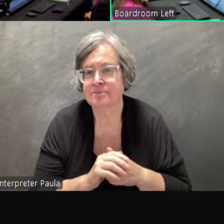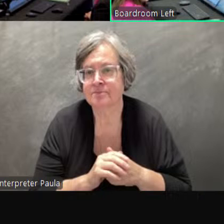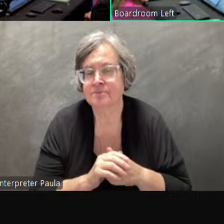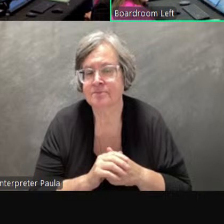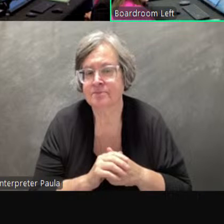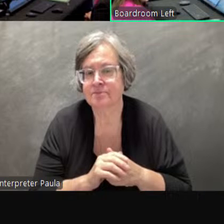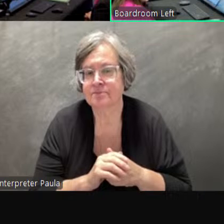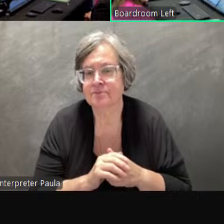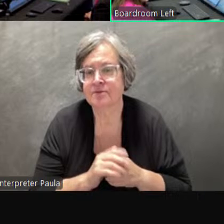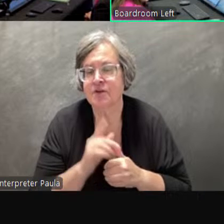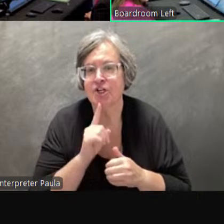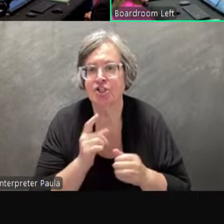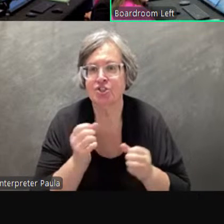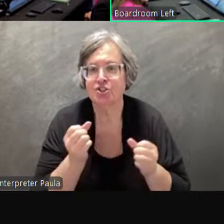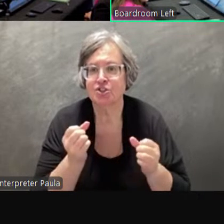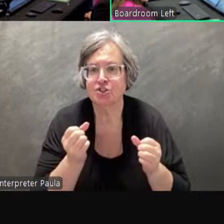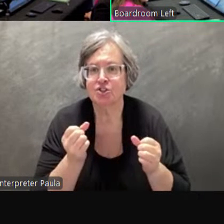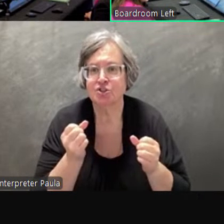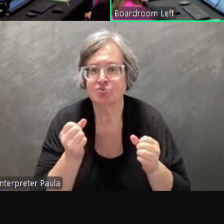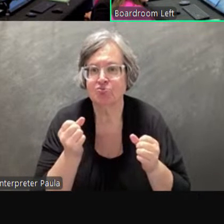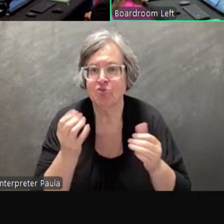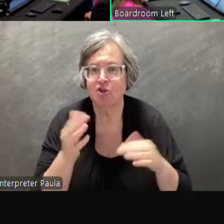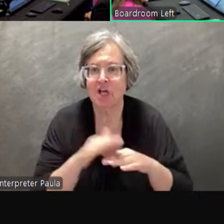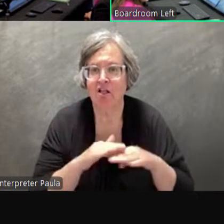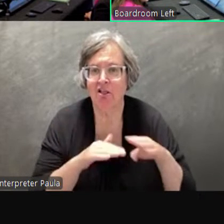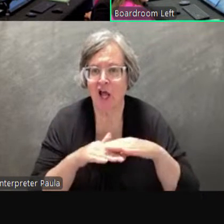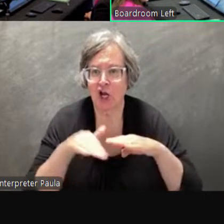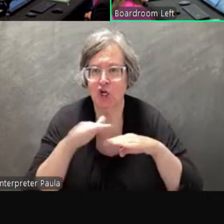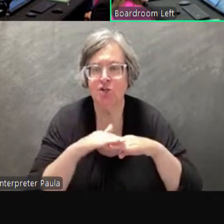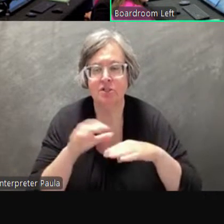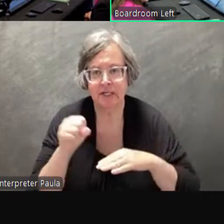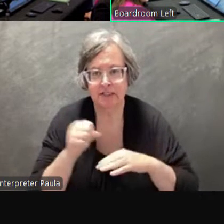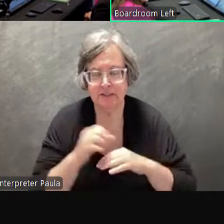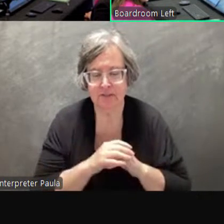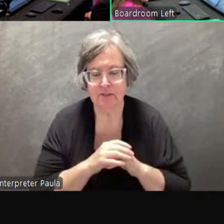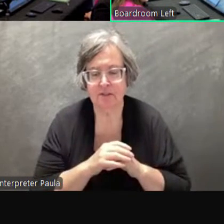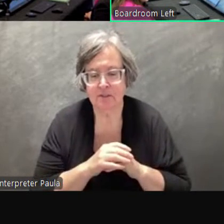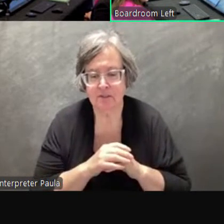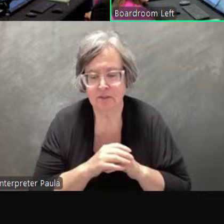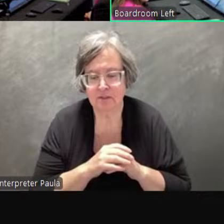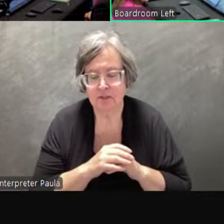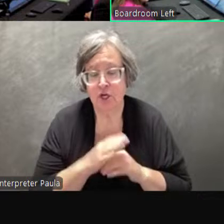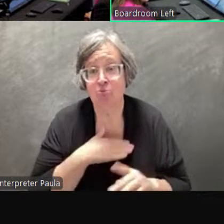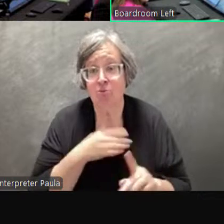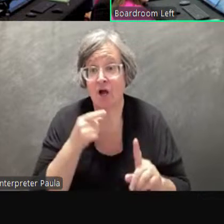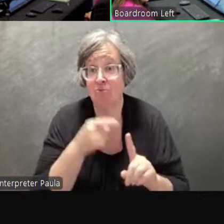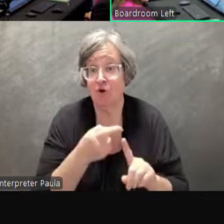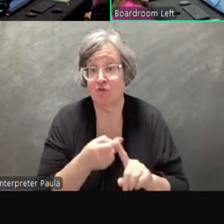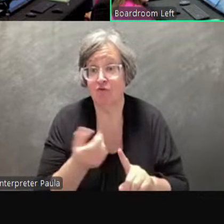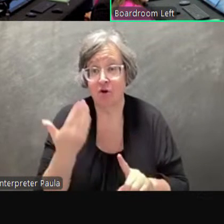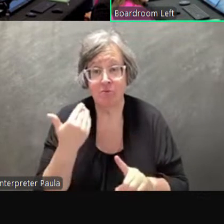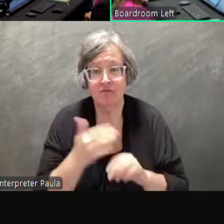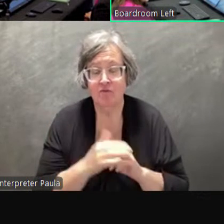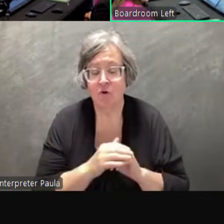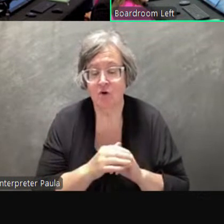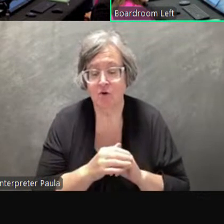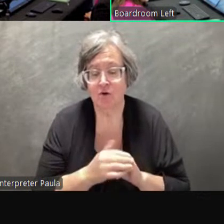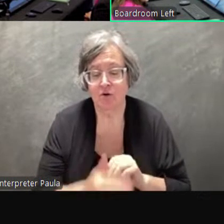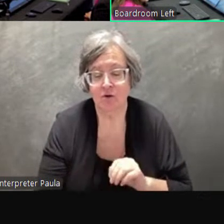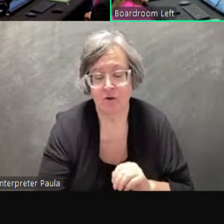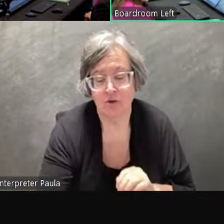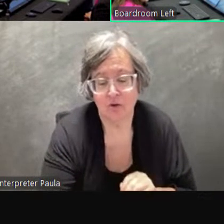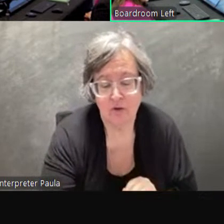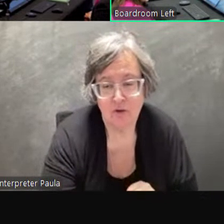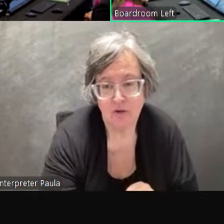That it is multi-layered, it's pointed out. The point that I was making earlier wasn't necessarily